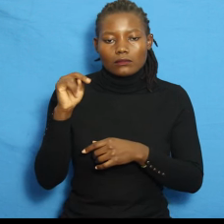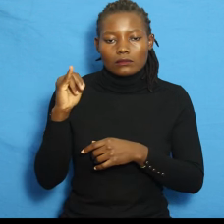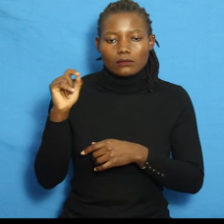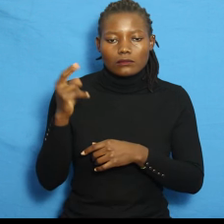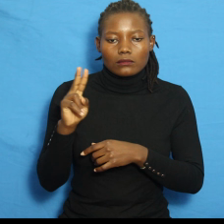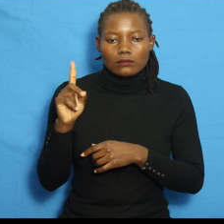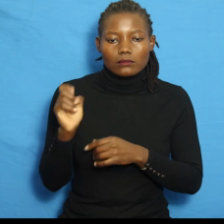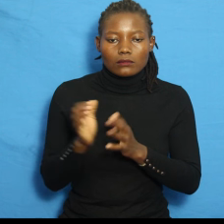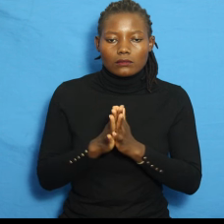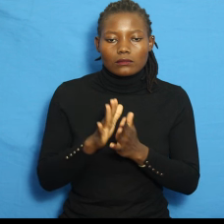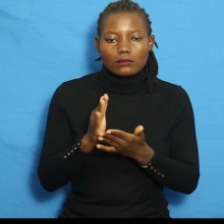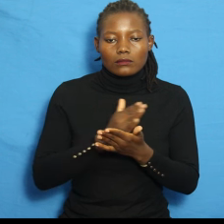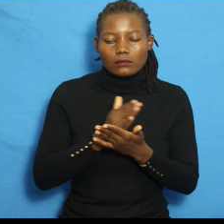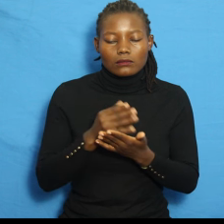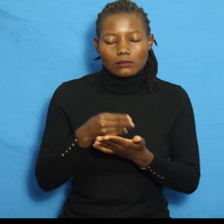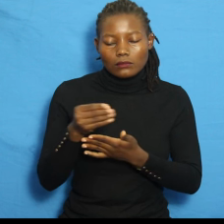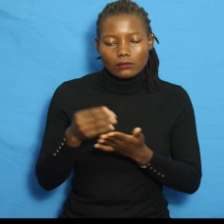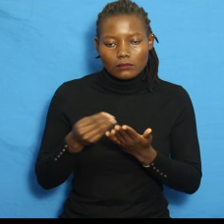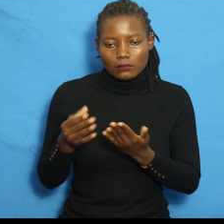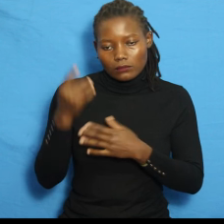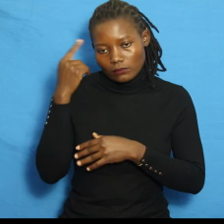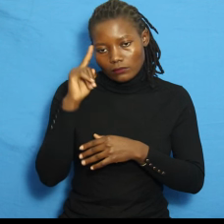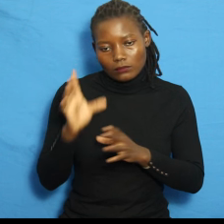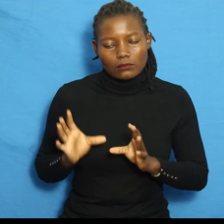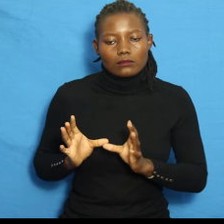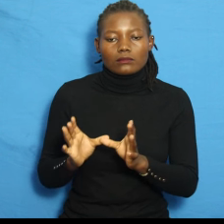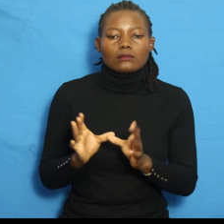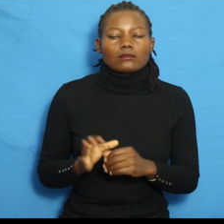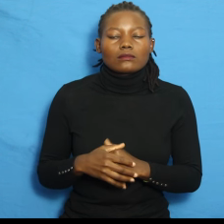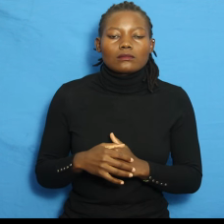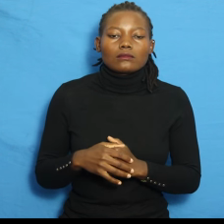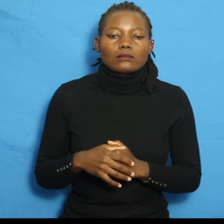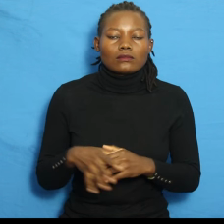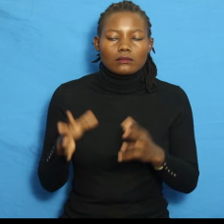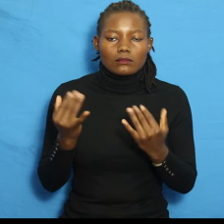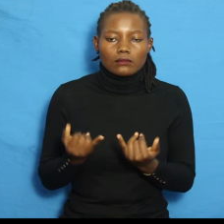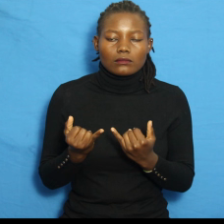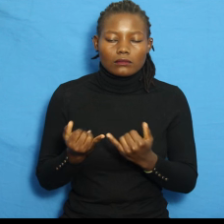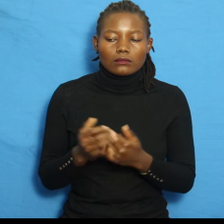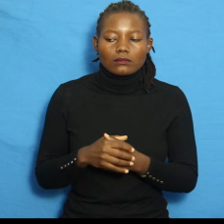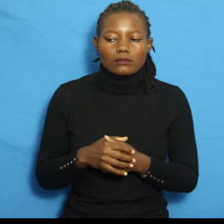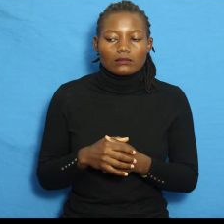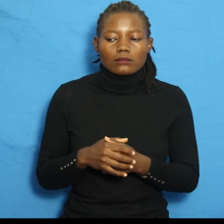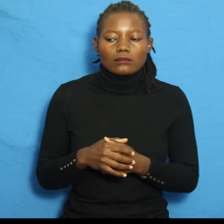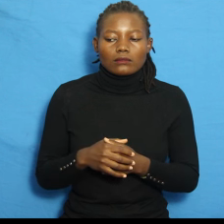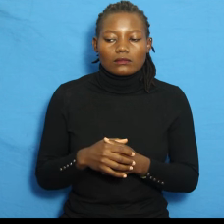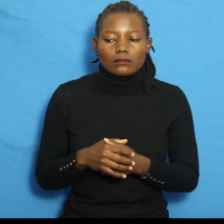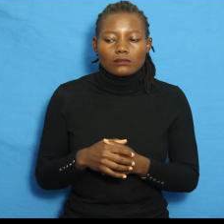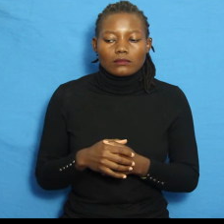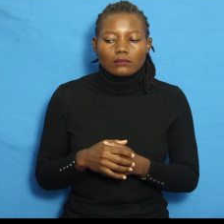the distribution of those forces. Now, the